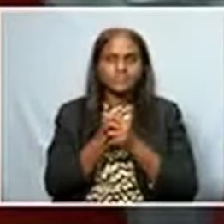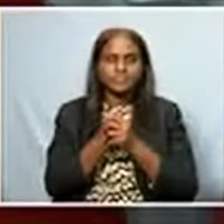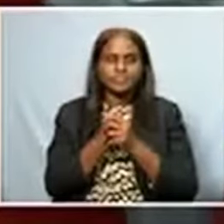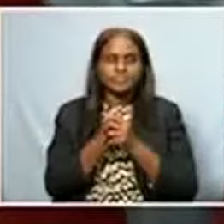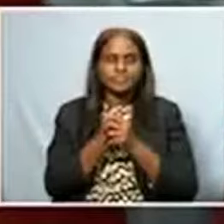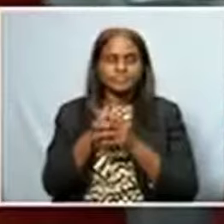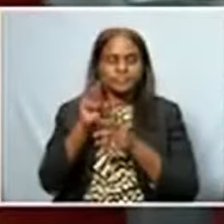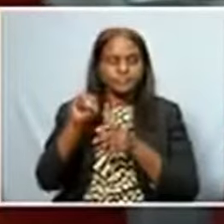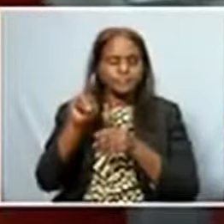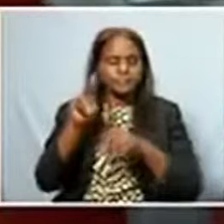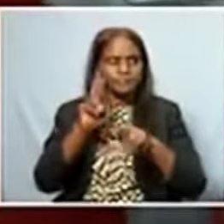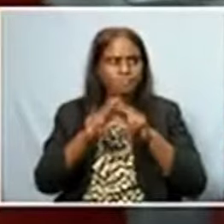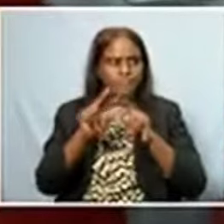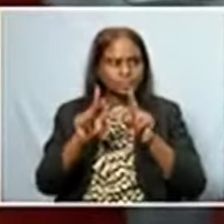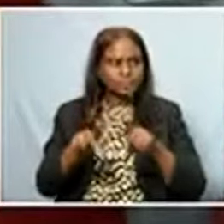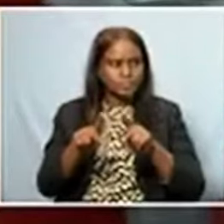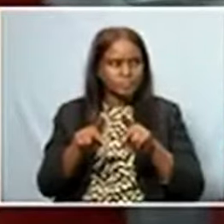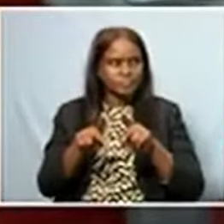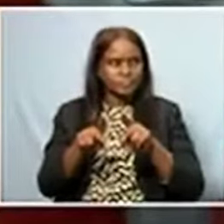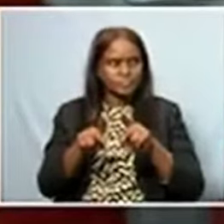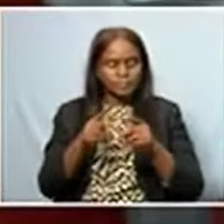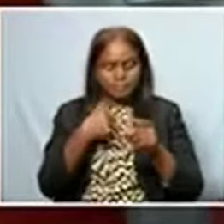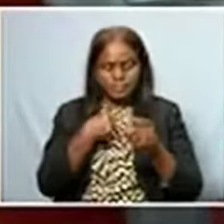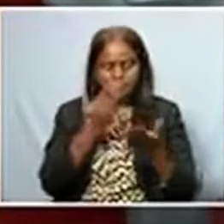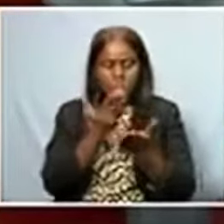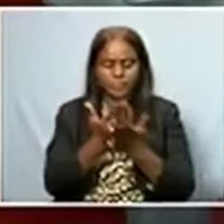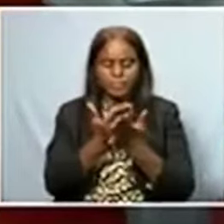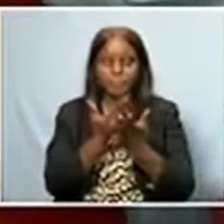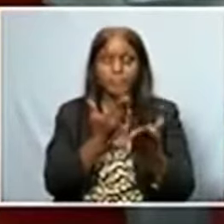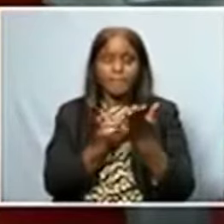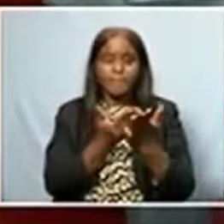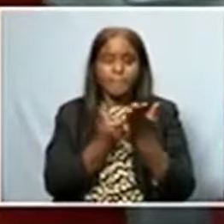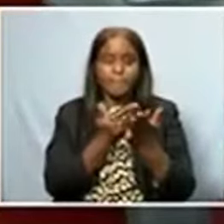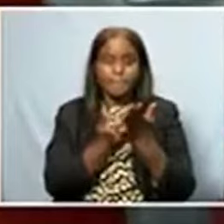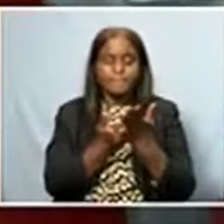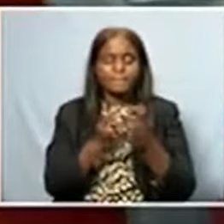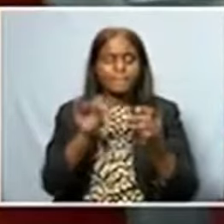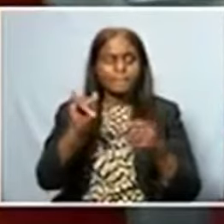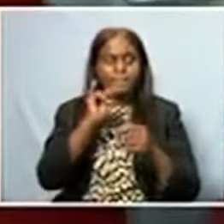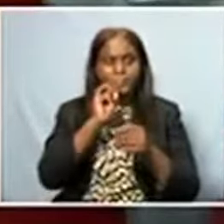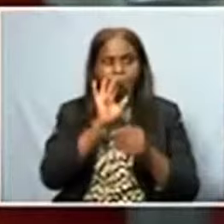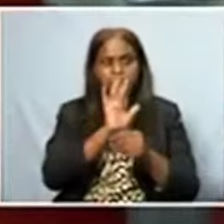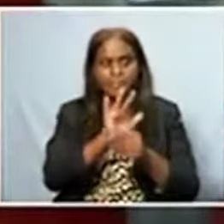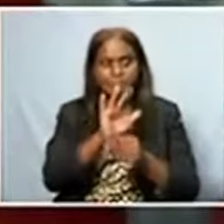Mr. Chairperson, I beg to move that